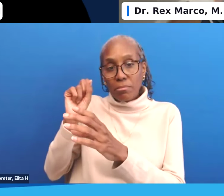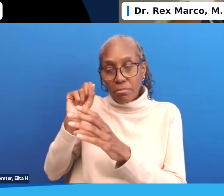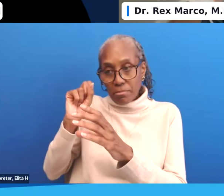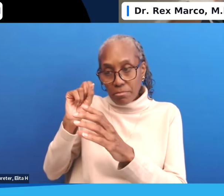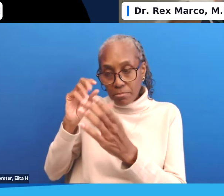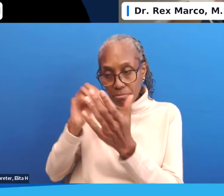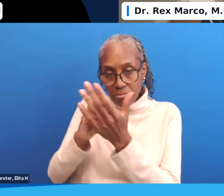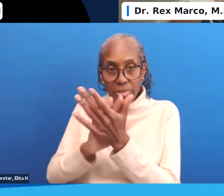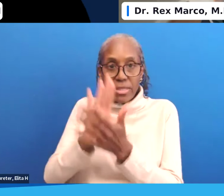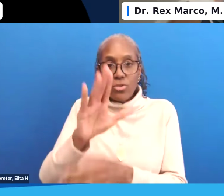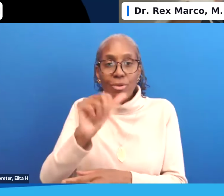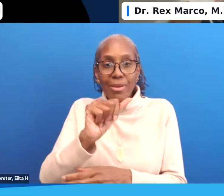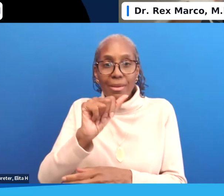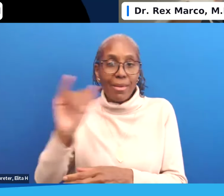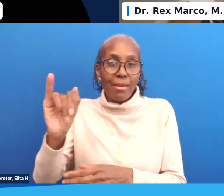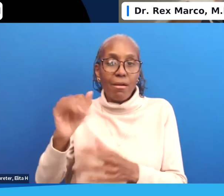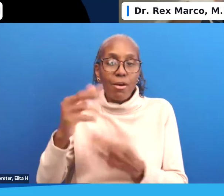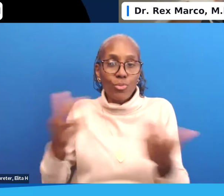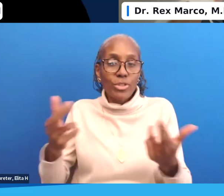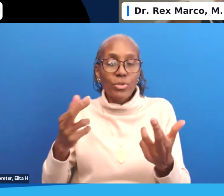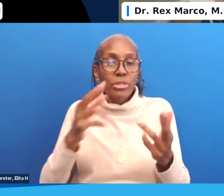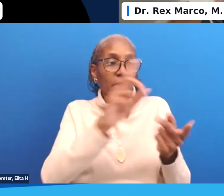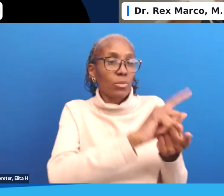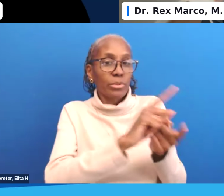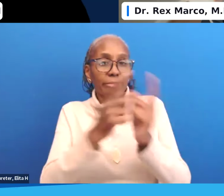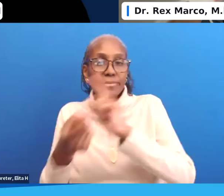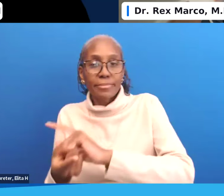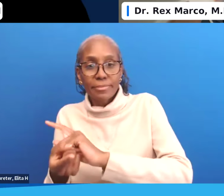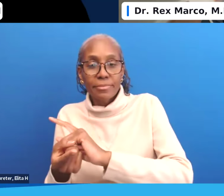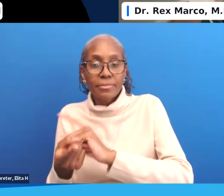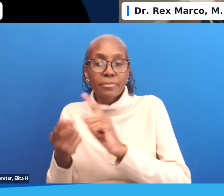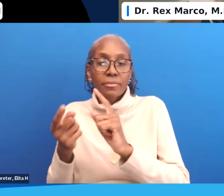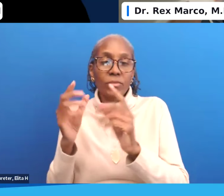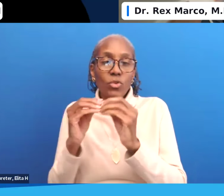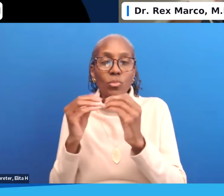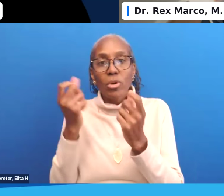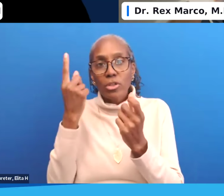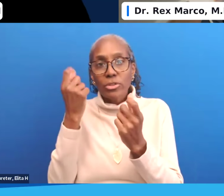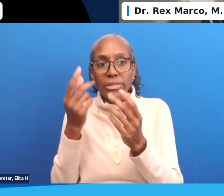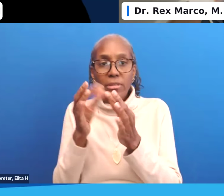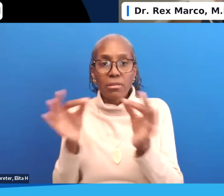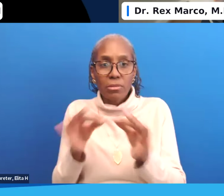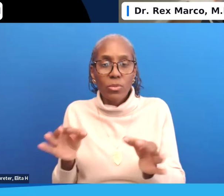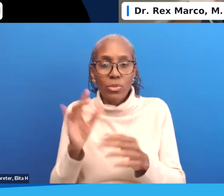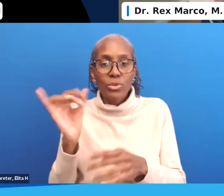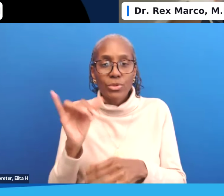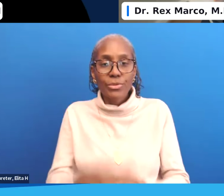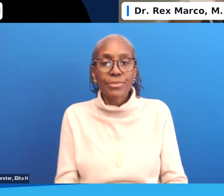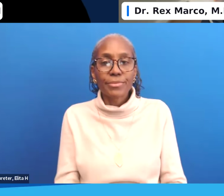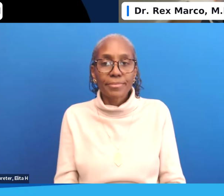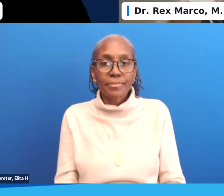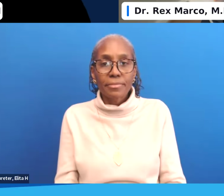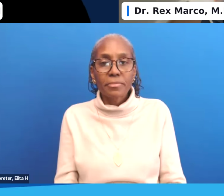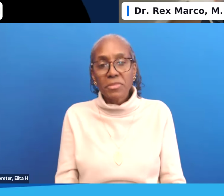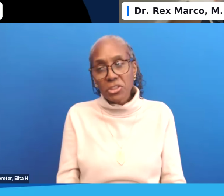favorite AI resource and it will translate it into more understandable terms as well. which